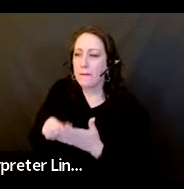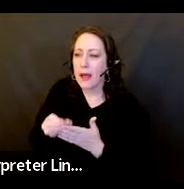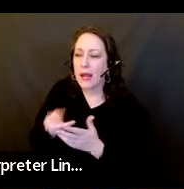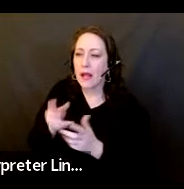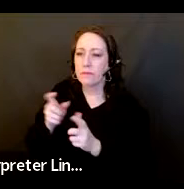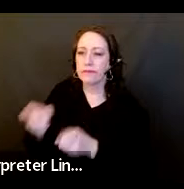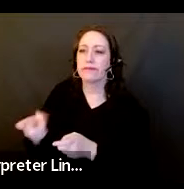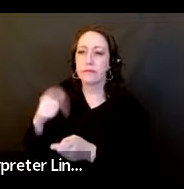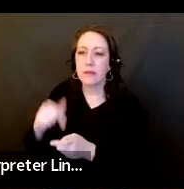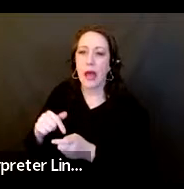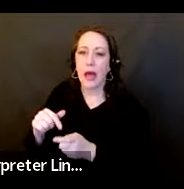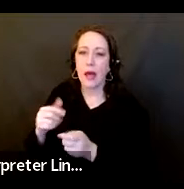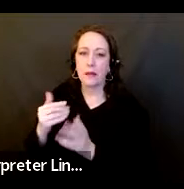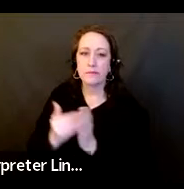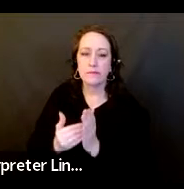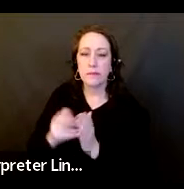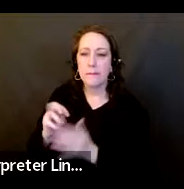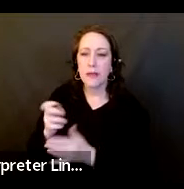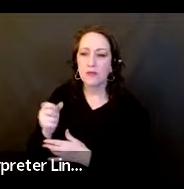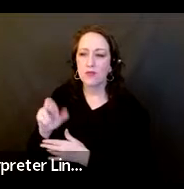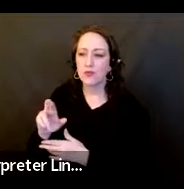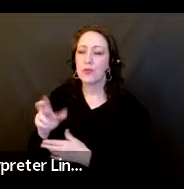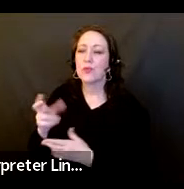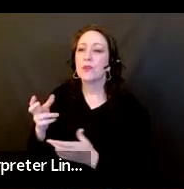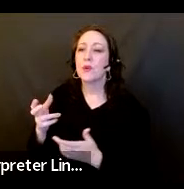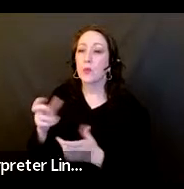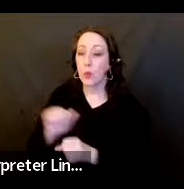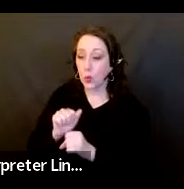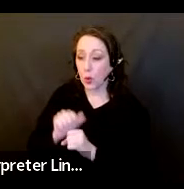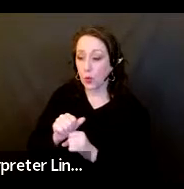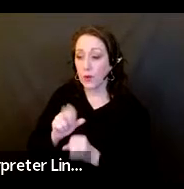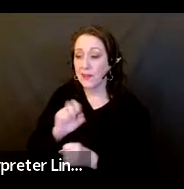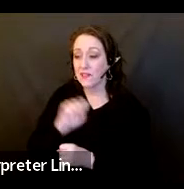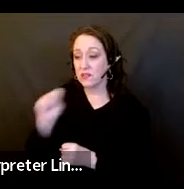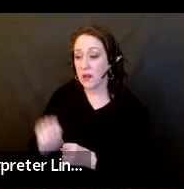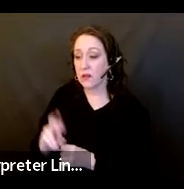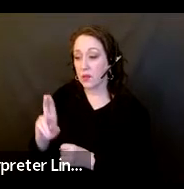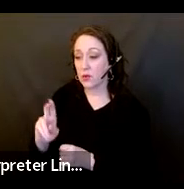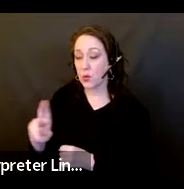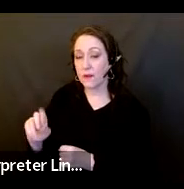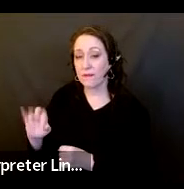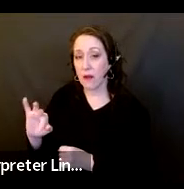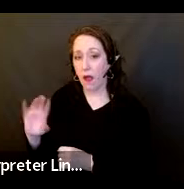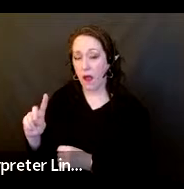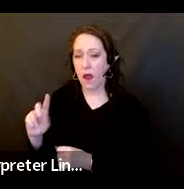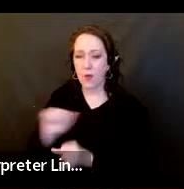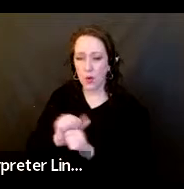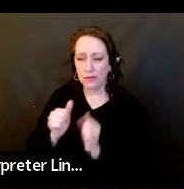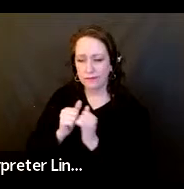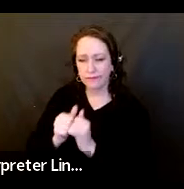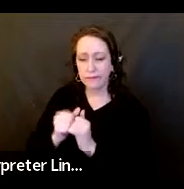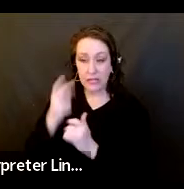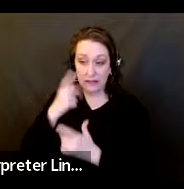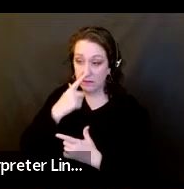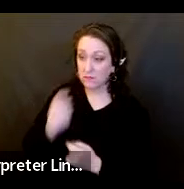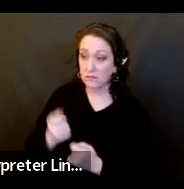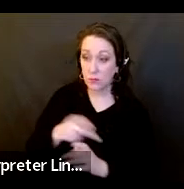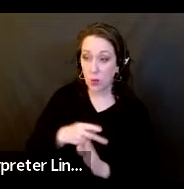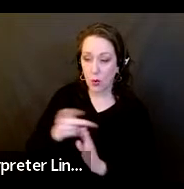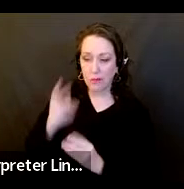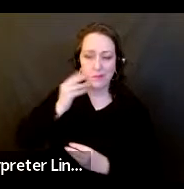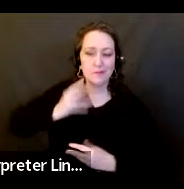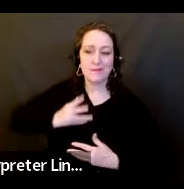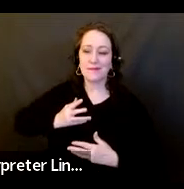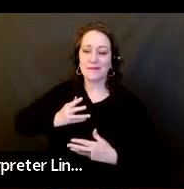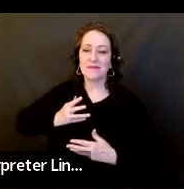allocated to that measure. And we had worked with Stockton Unified to try and get them, working with them to see if they're interested in the program. They let us